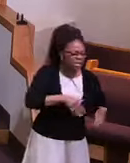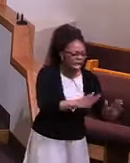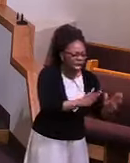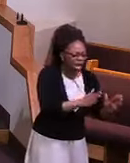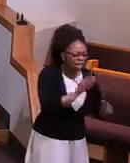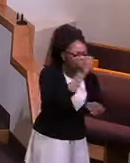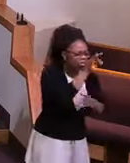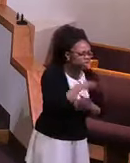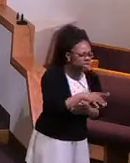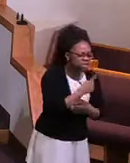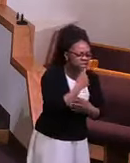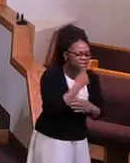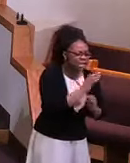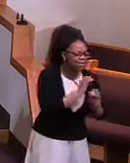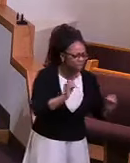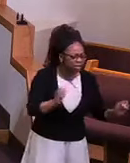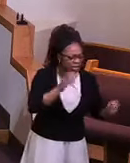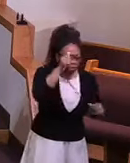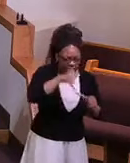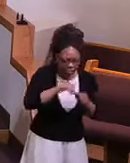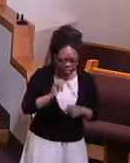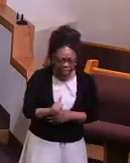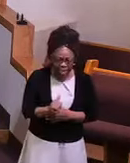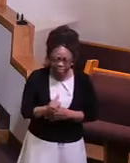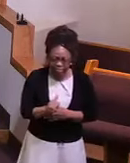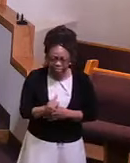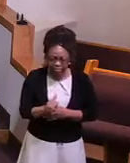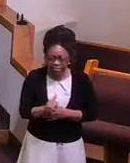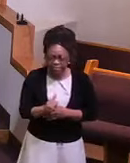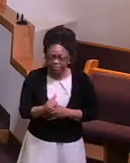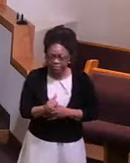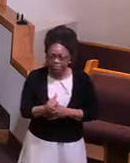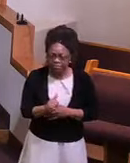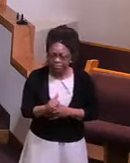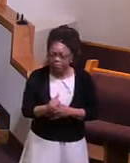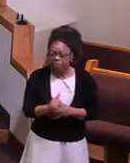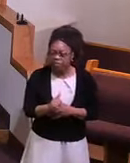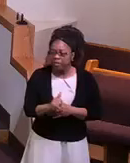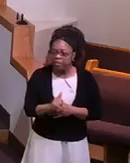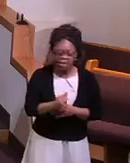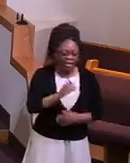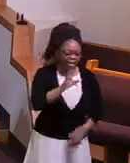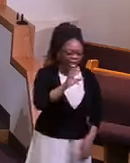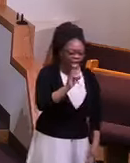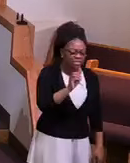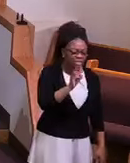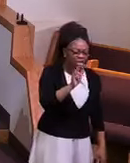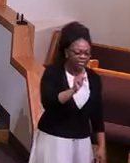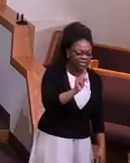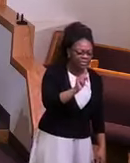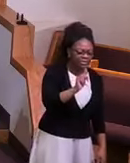anything. Y'all remember that? Fast forward, and Kanye